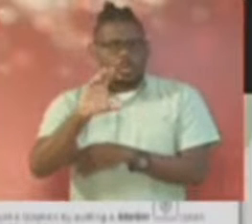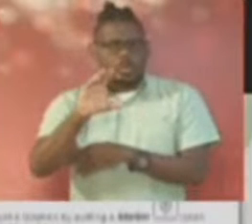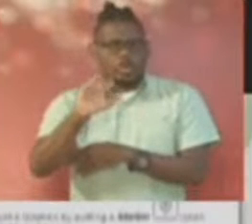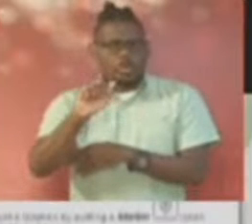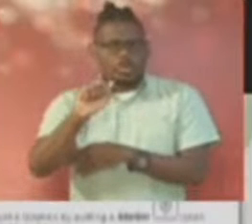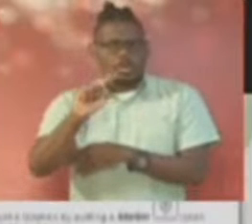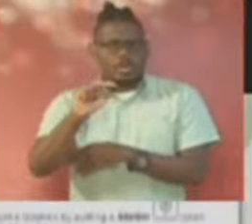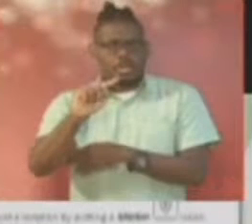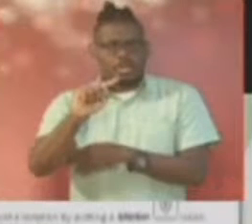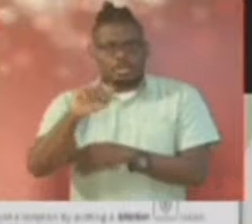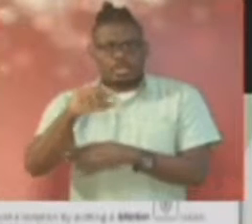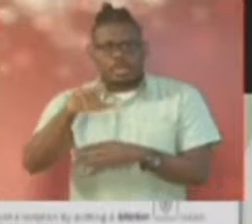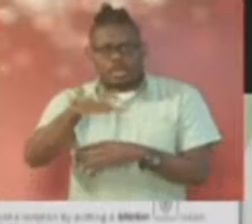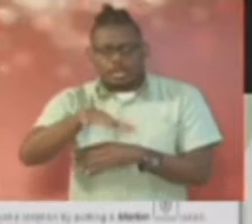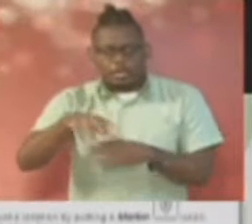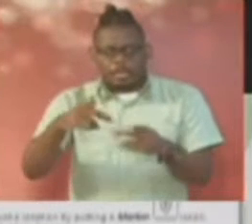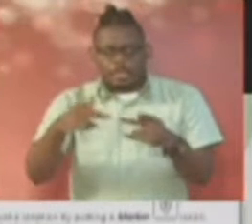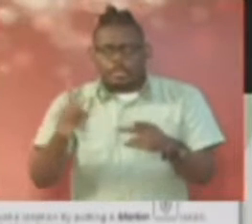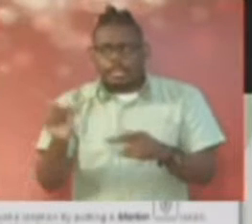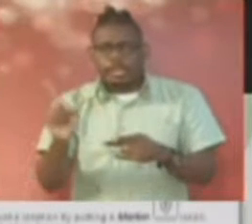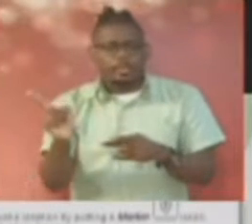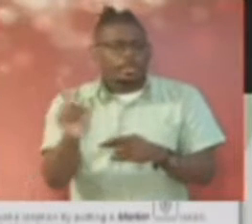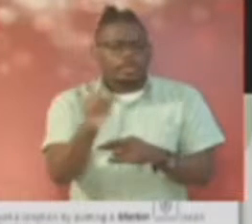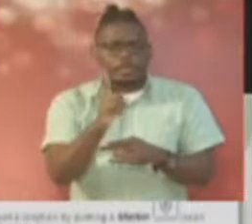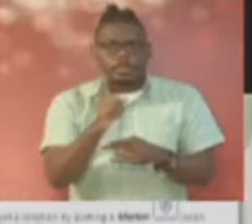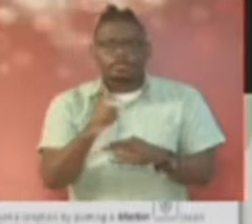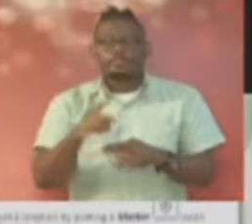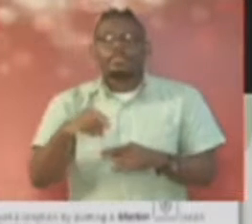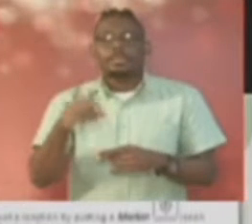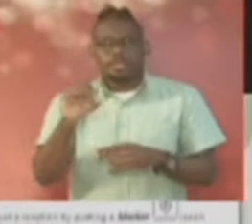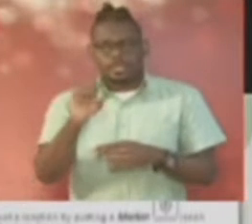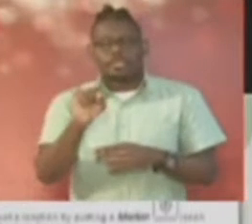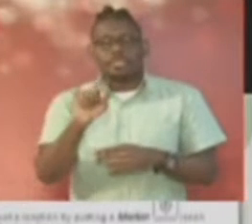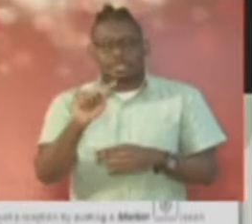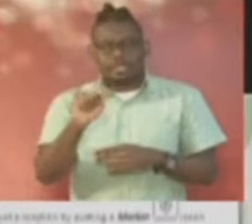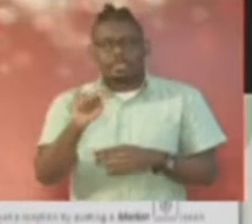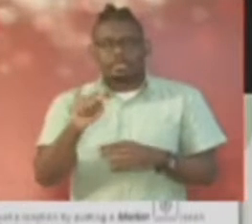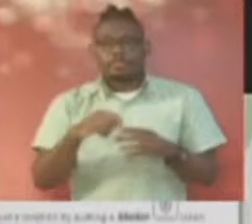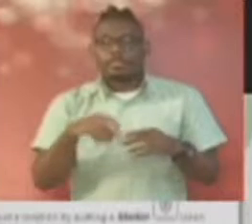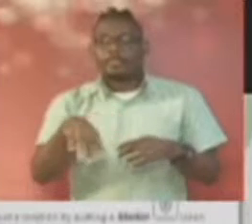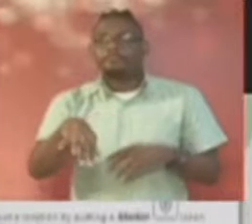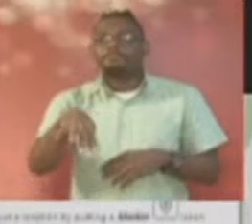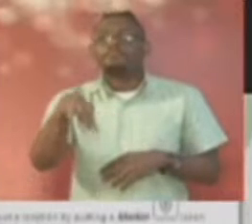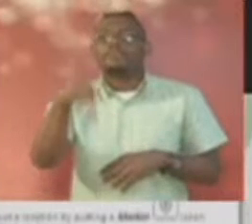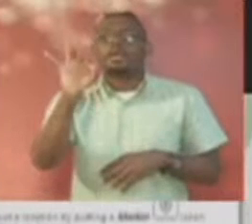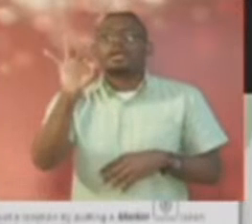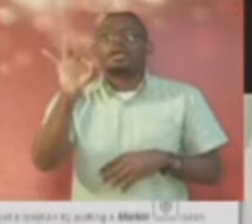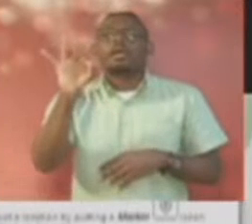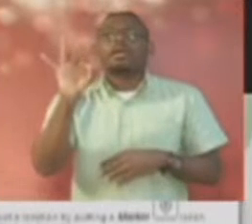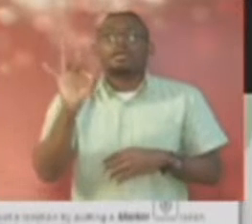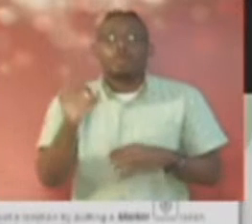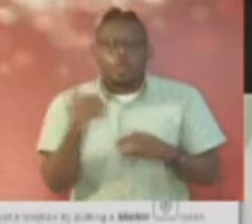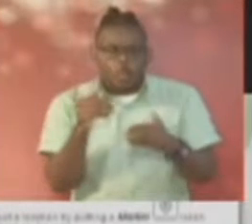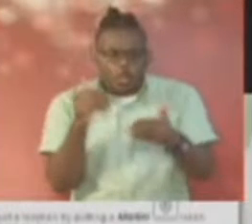GPS component and capabilities of the device, you can set your location and identify all facilities within a